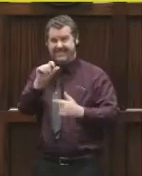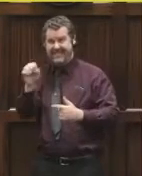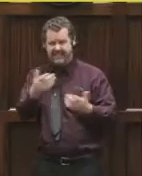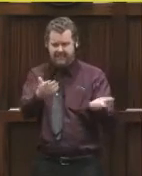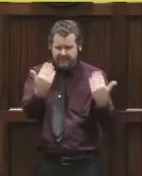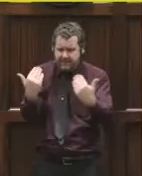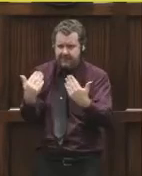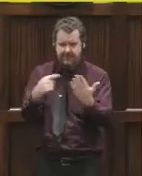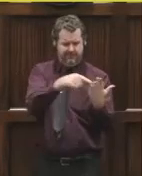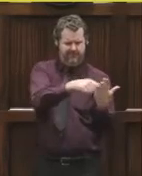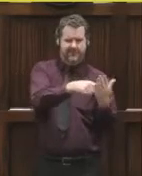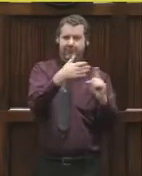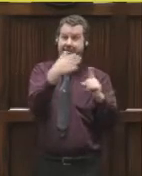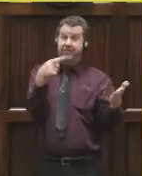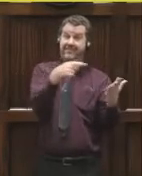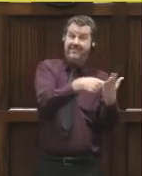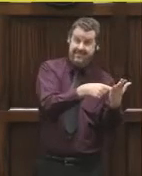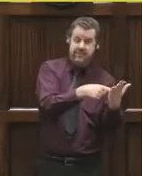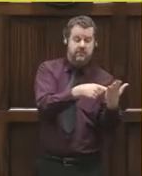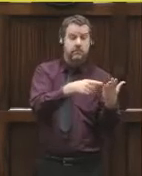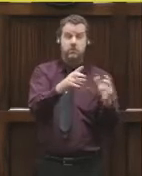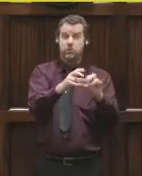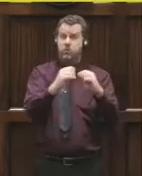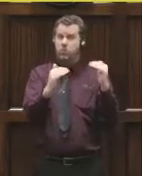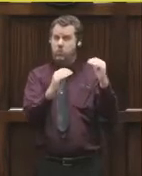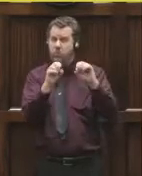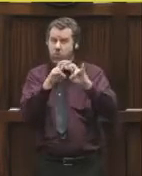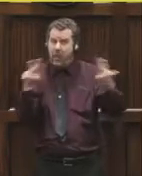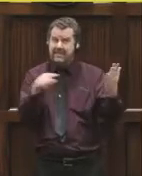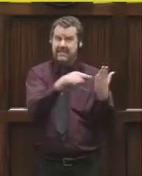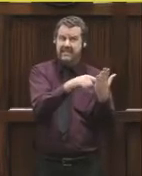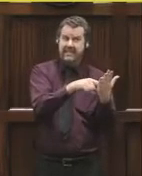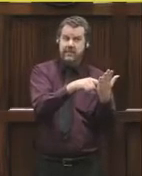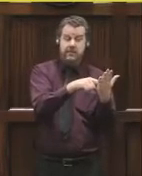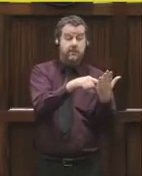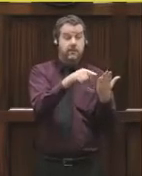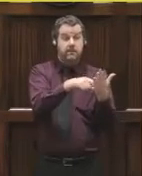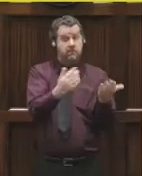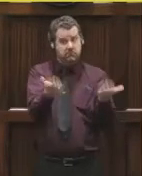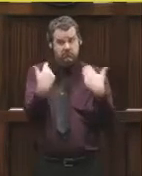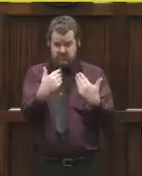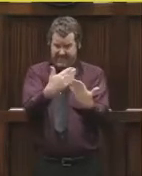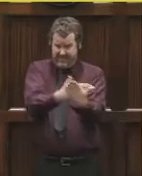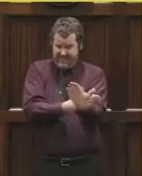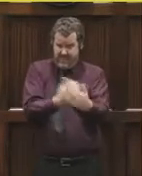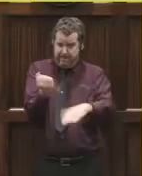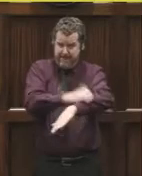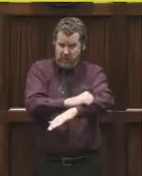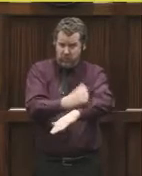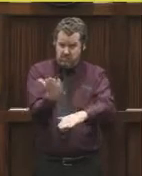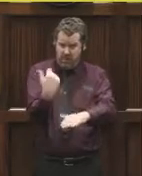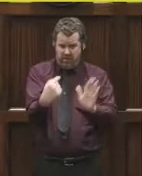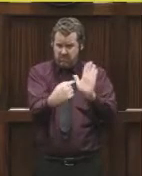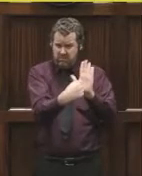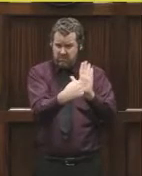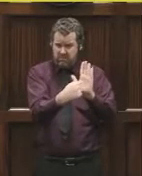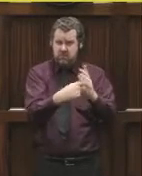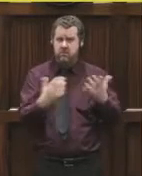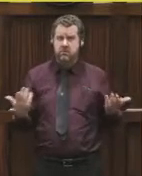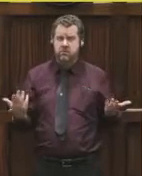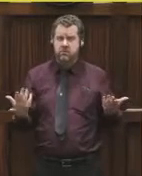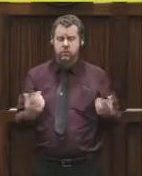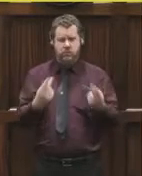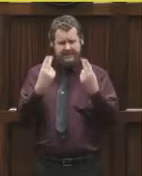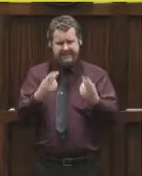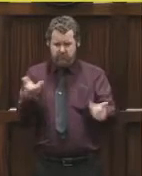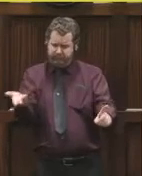that recognition, that equality is something that they are legally bound to try and secure